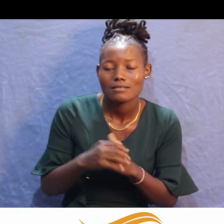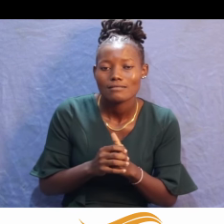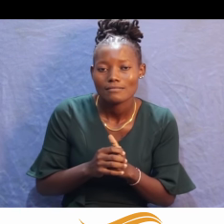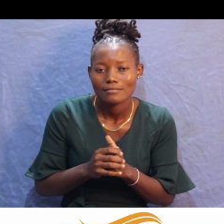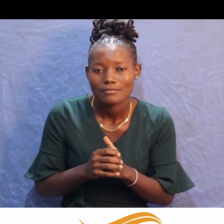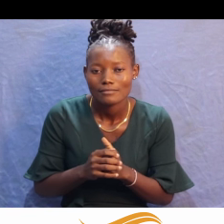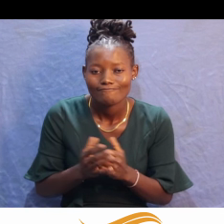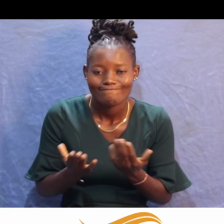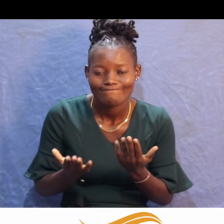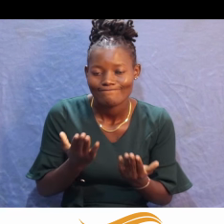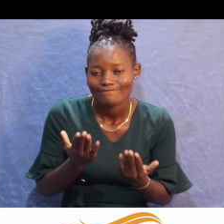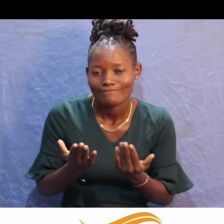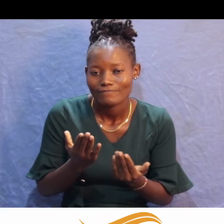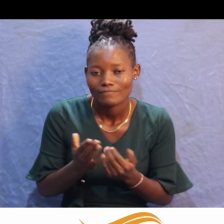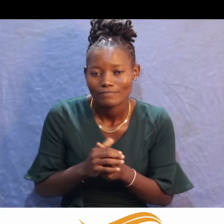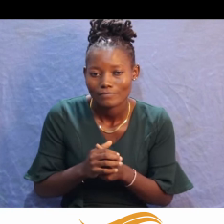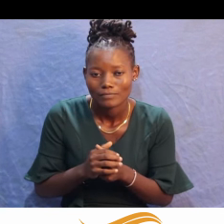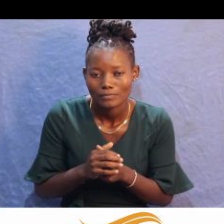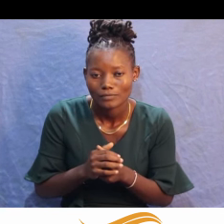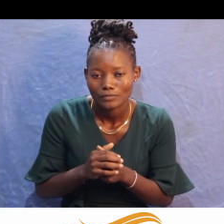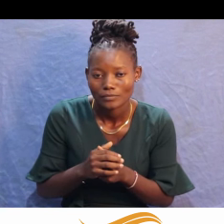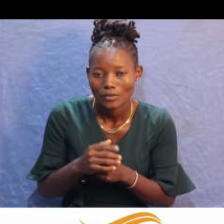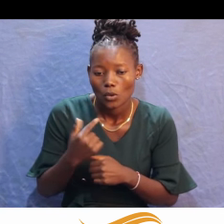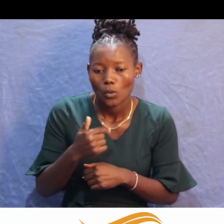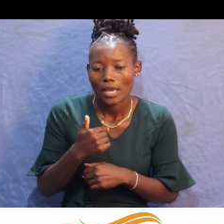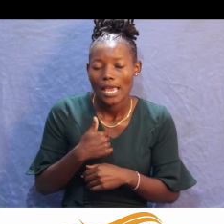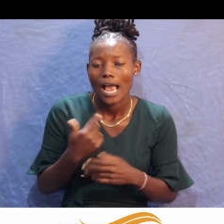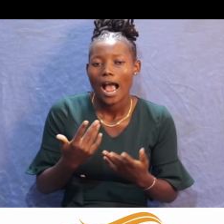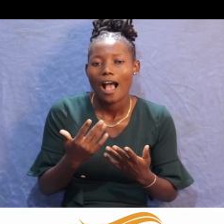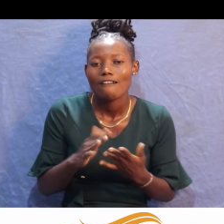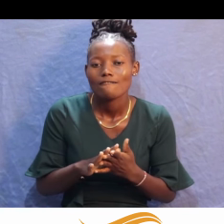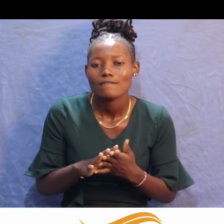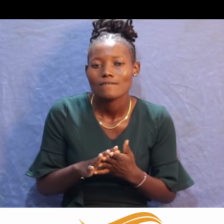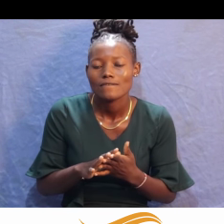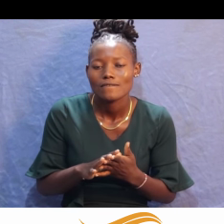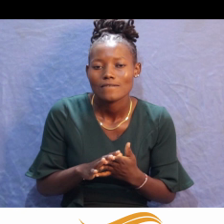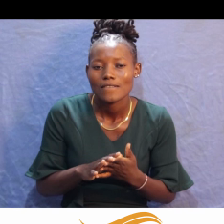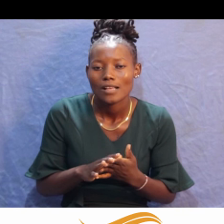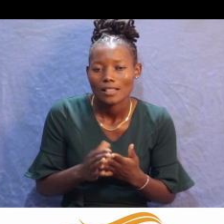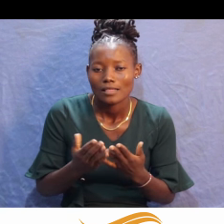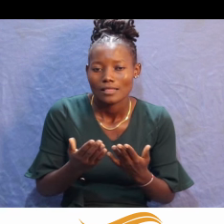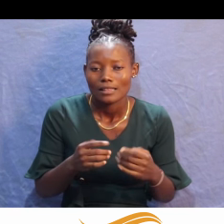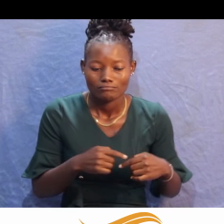And the primary difference these two people is the size of their heart, their ability to the heart to pump more blood.